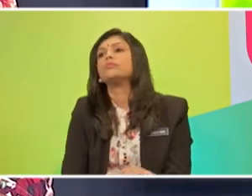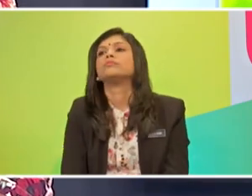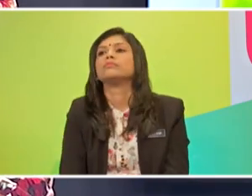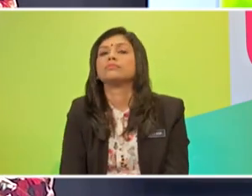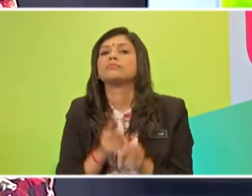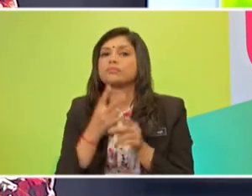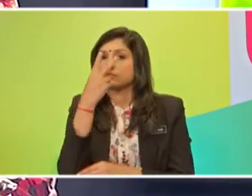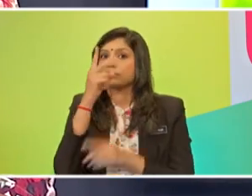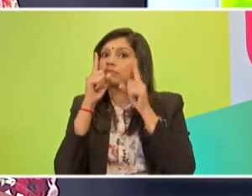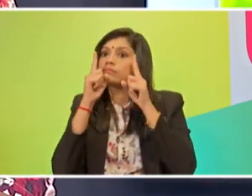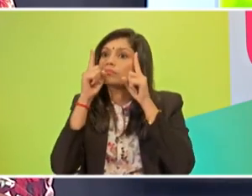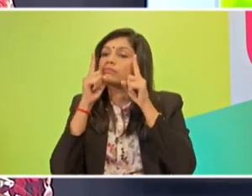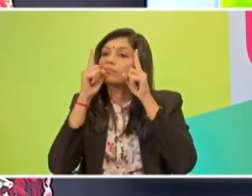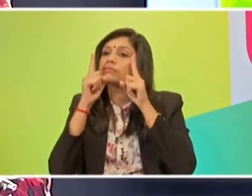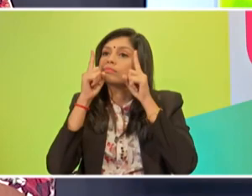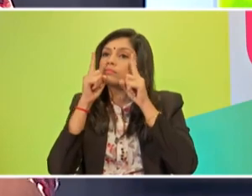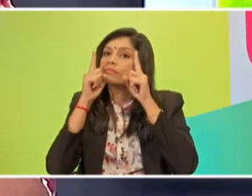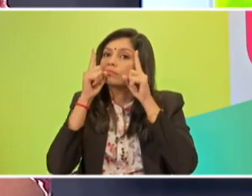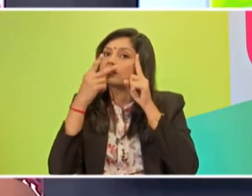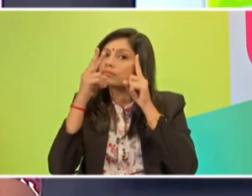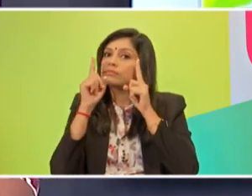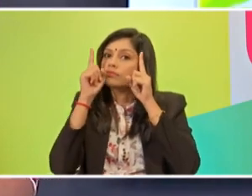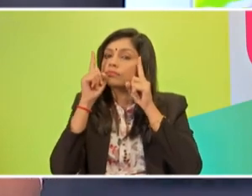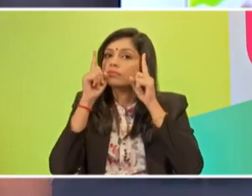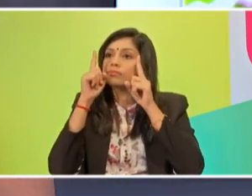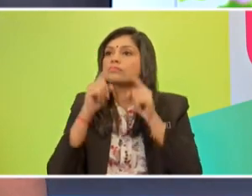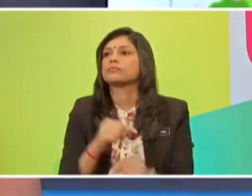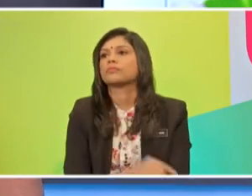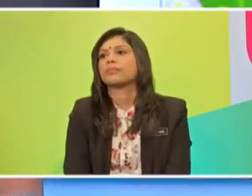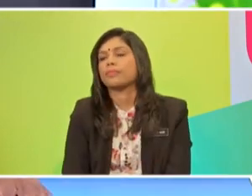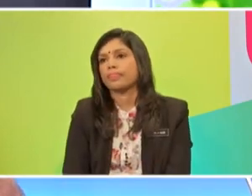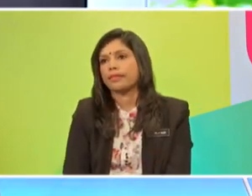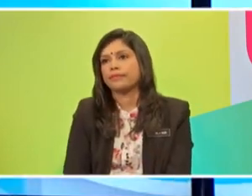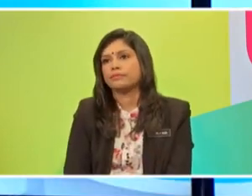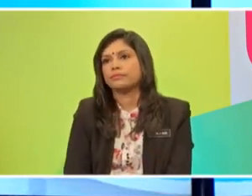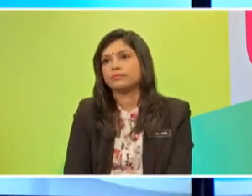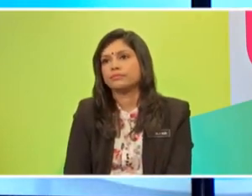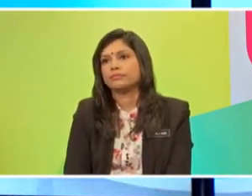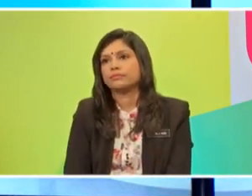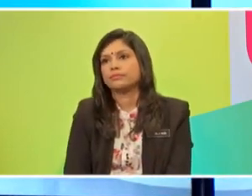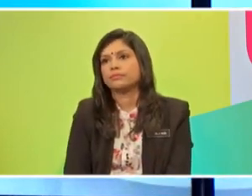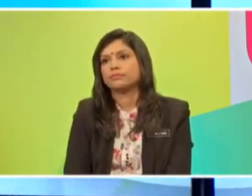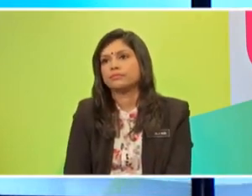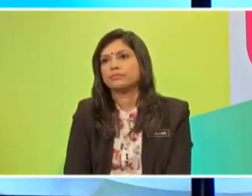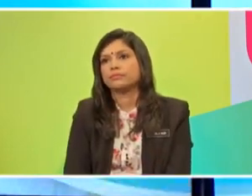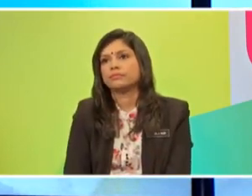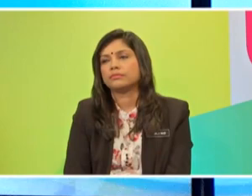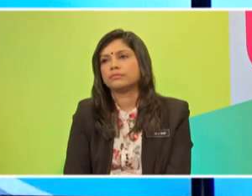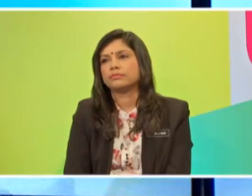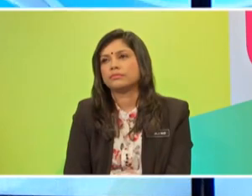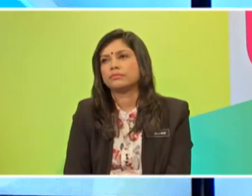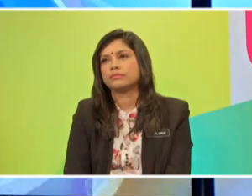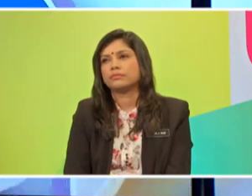can make hole into both. Okay. All right. So, I've made done. A hole. Okay, we have a